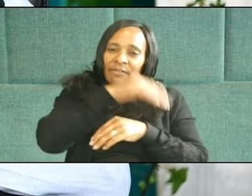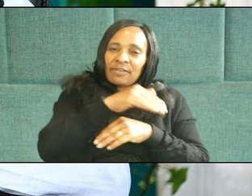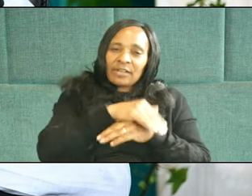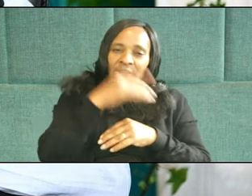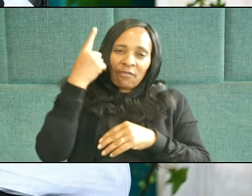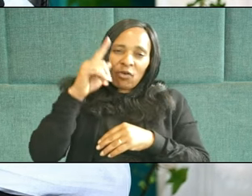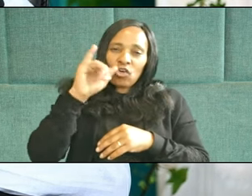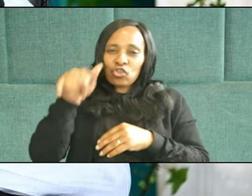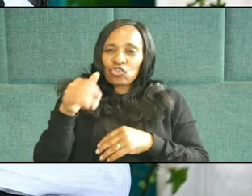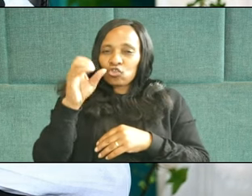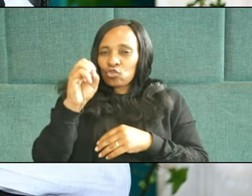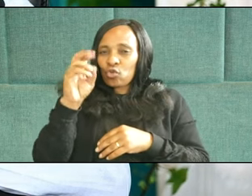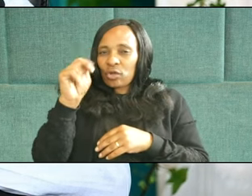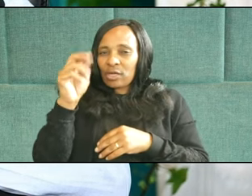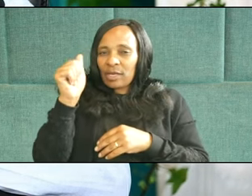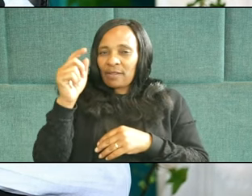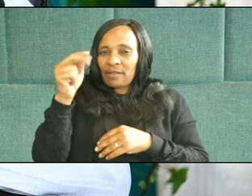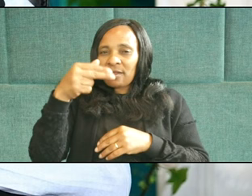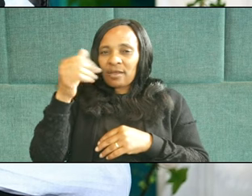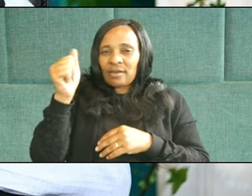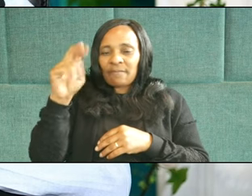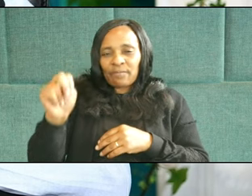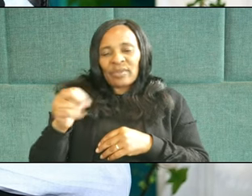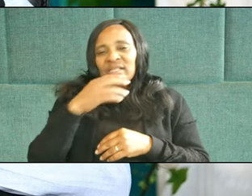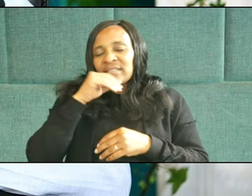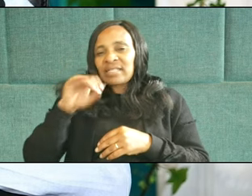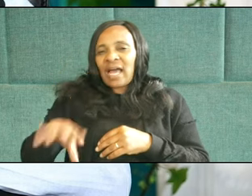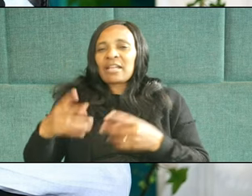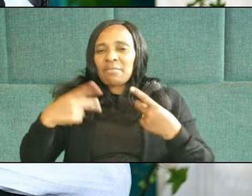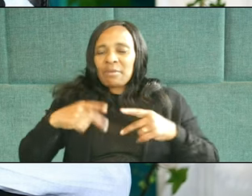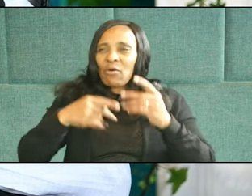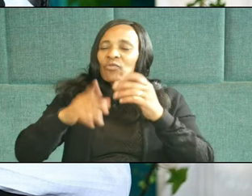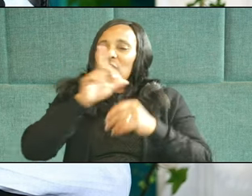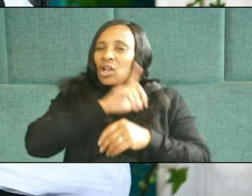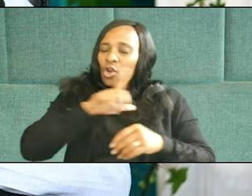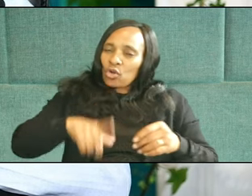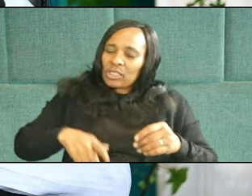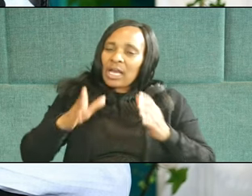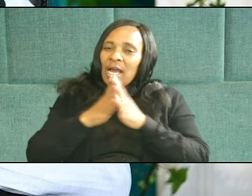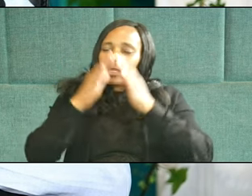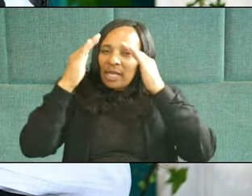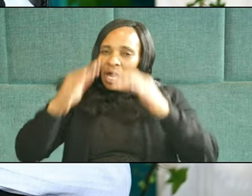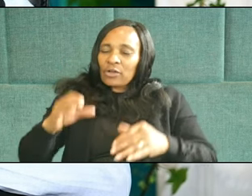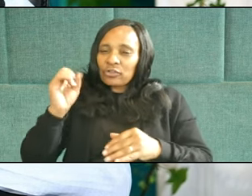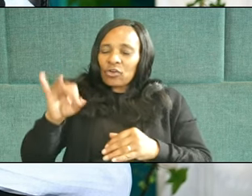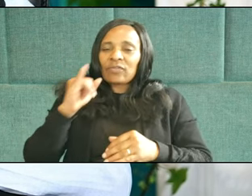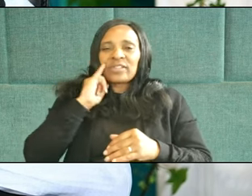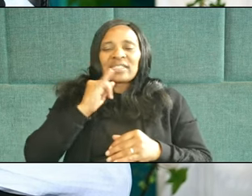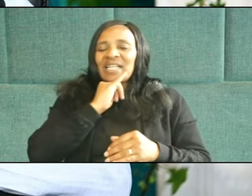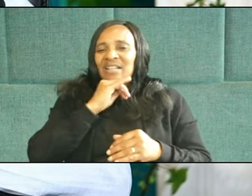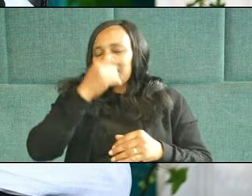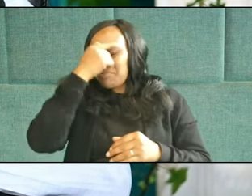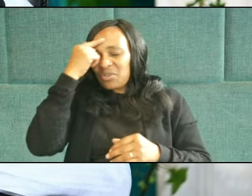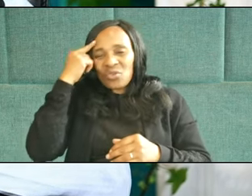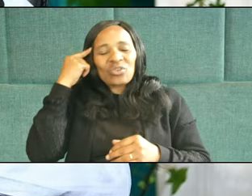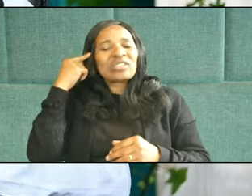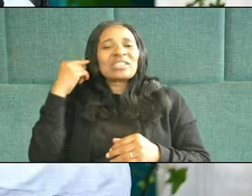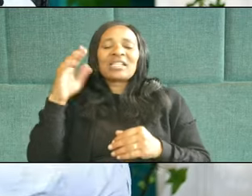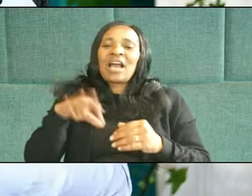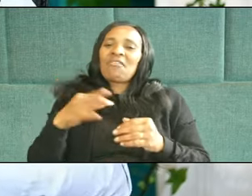son, for the people of the Lord and for the house of Israel, because they had fallen by the